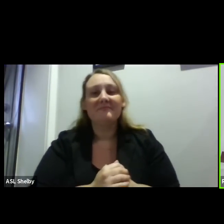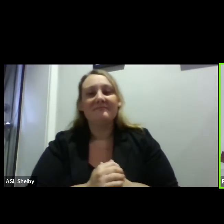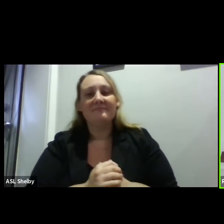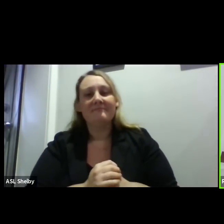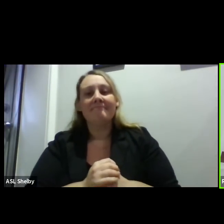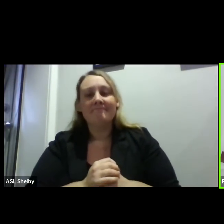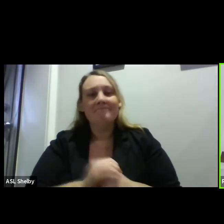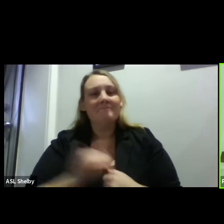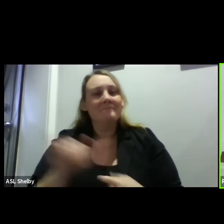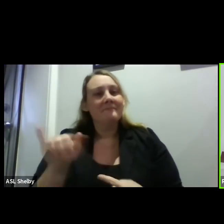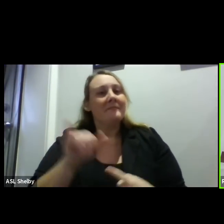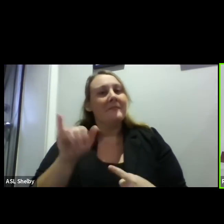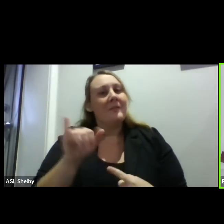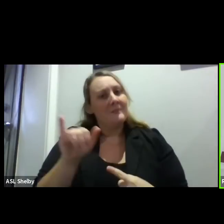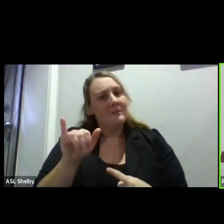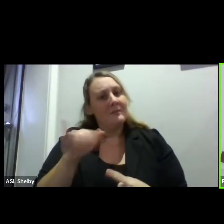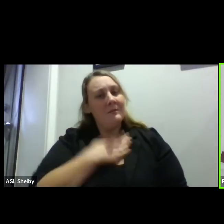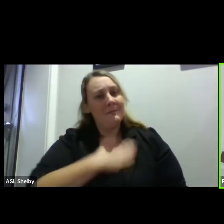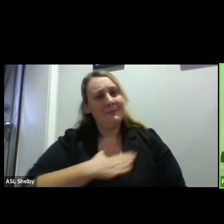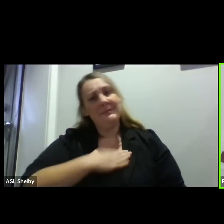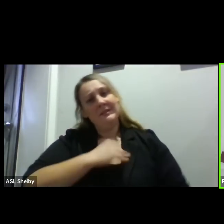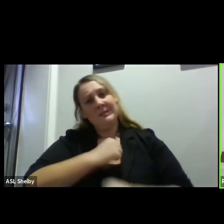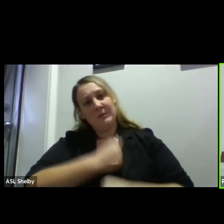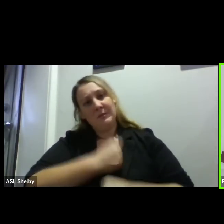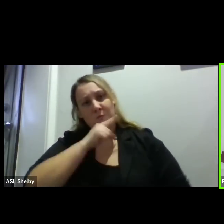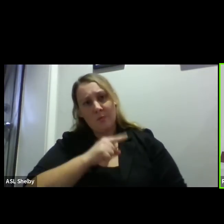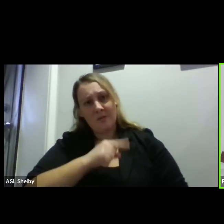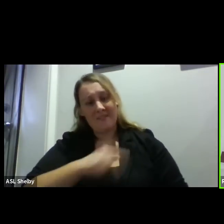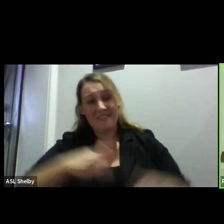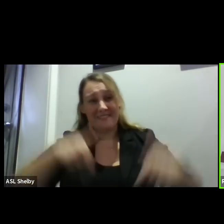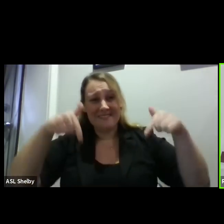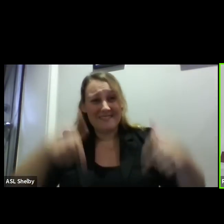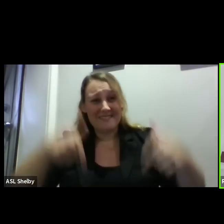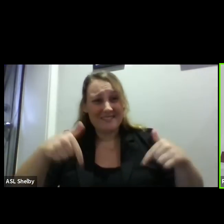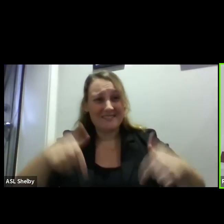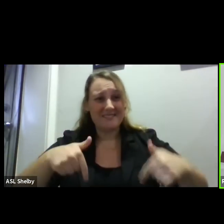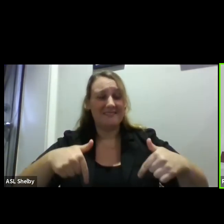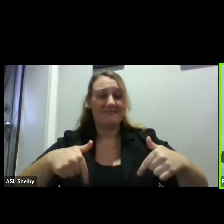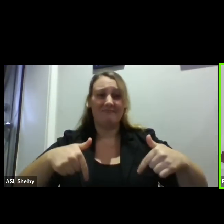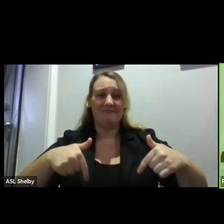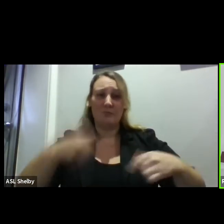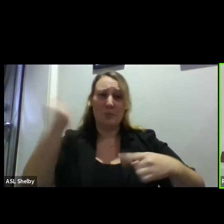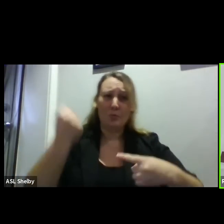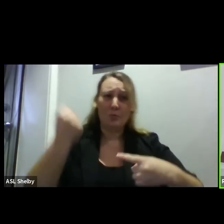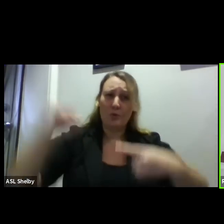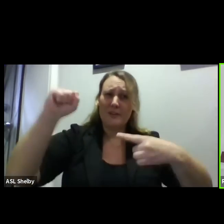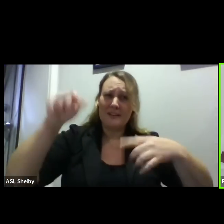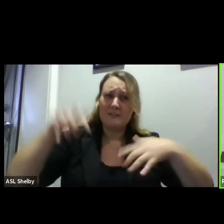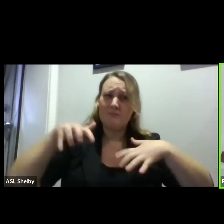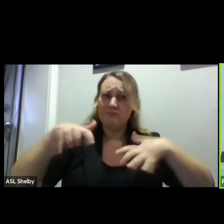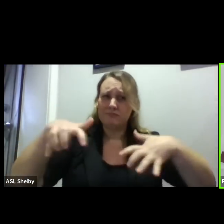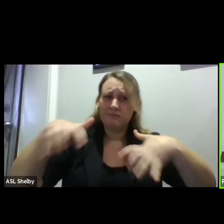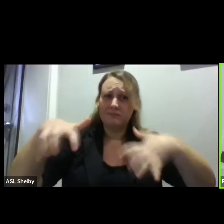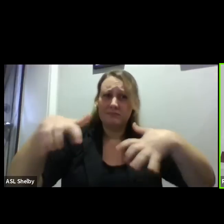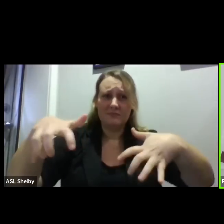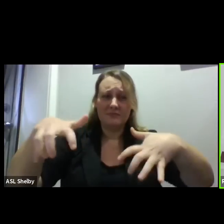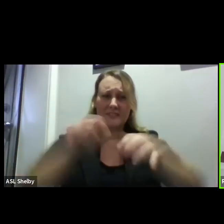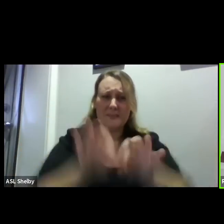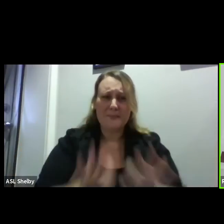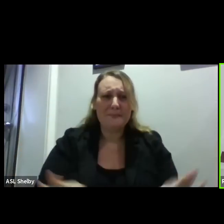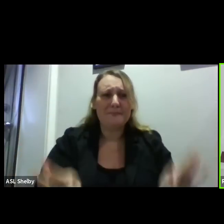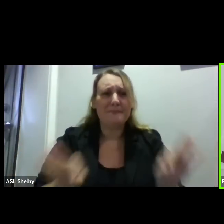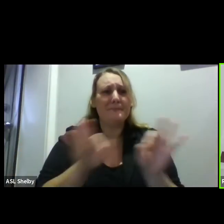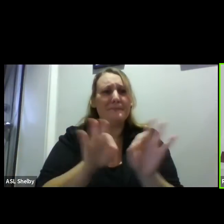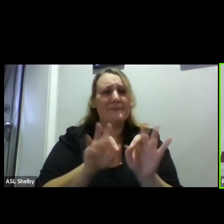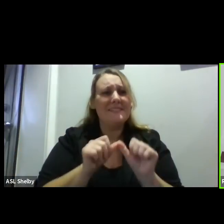make sure that this time the protests matter. They stick, and revolutionary change happens at every